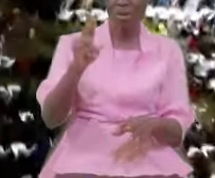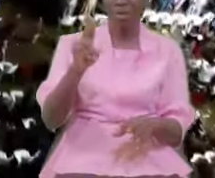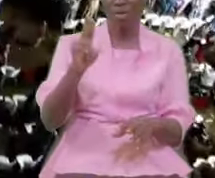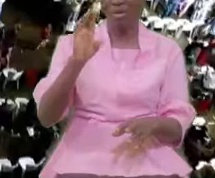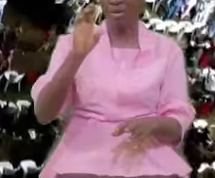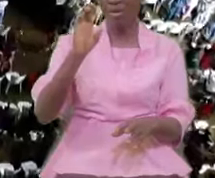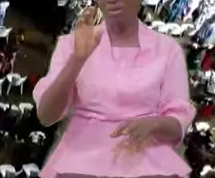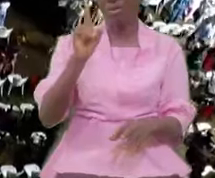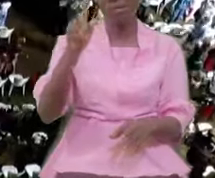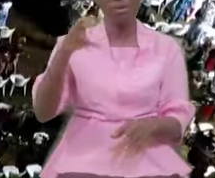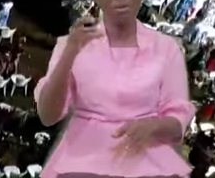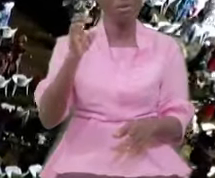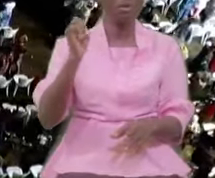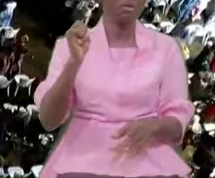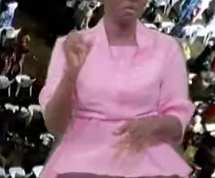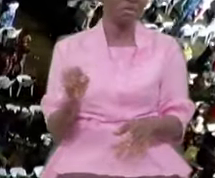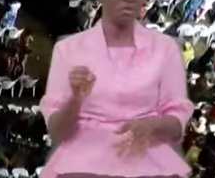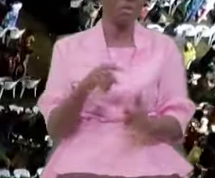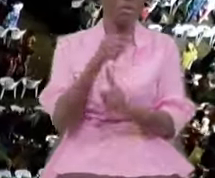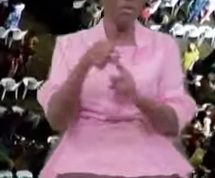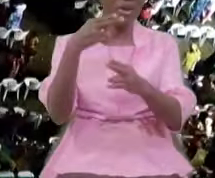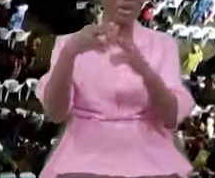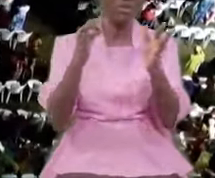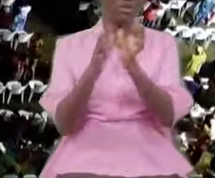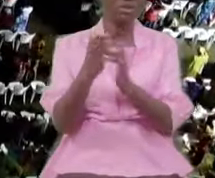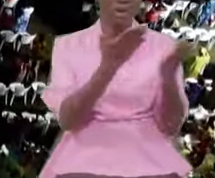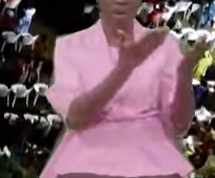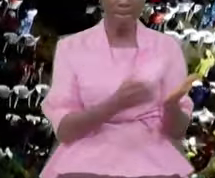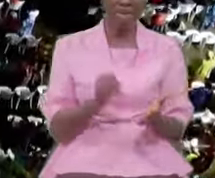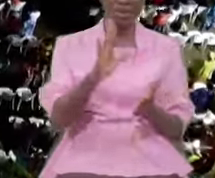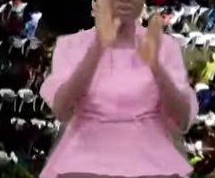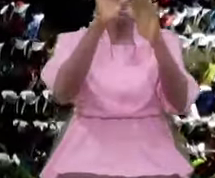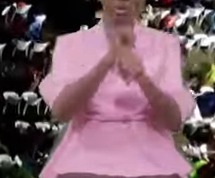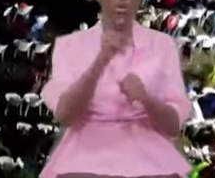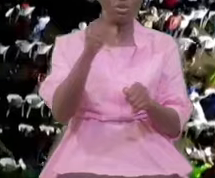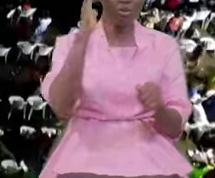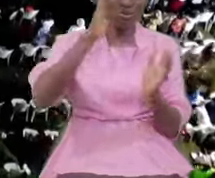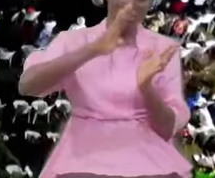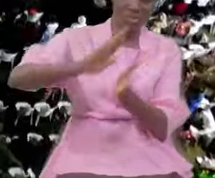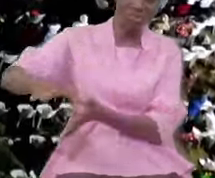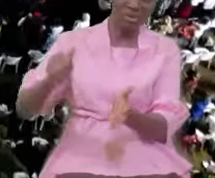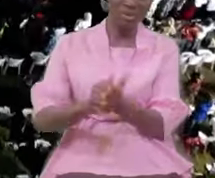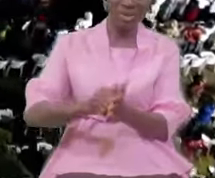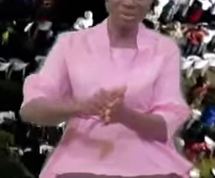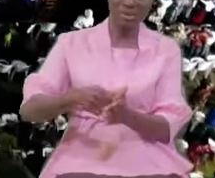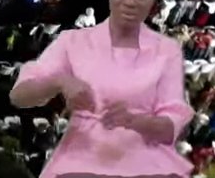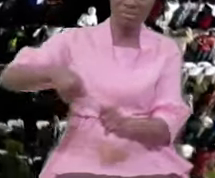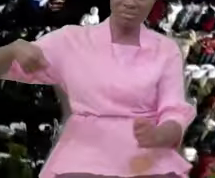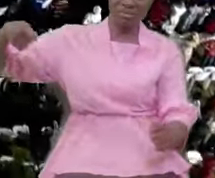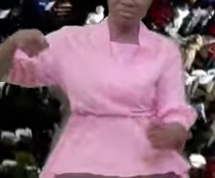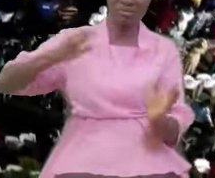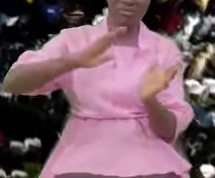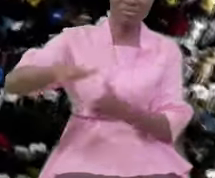Miracle tung k pangal ni dres ikaw mismo ang